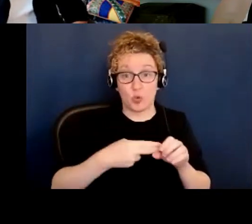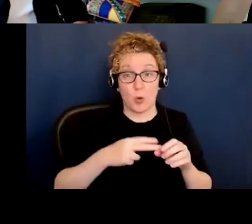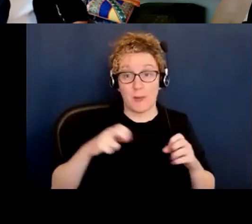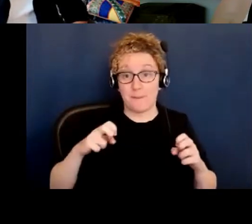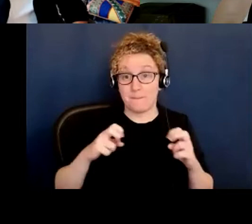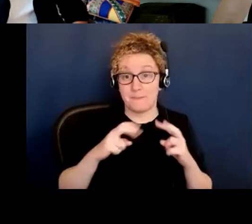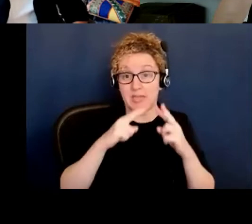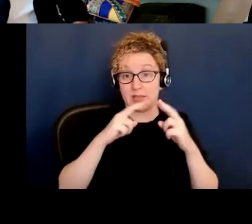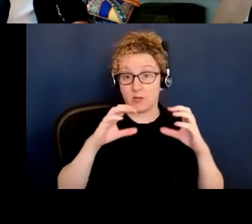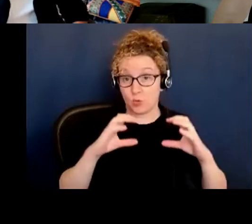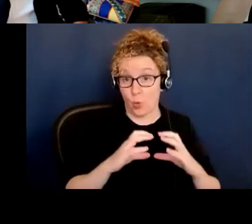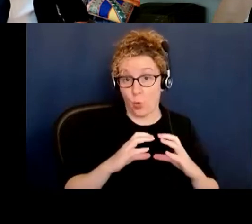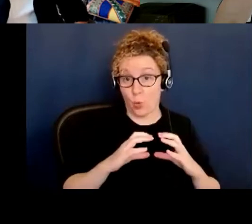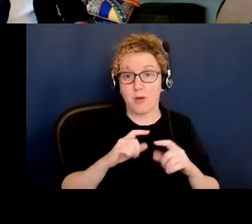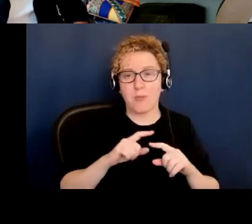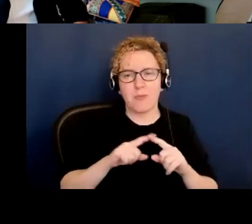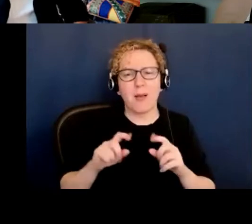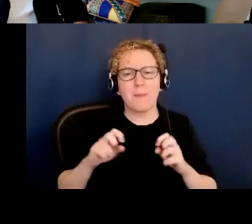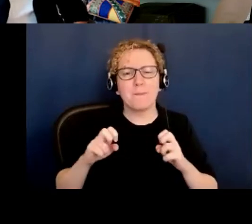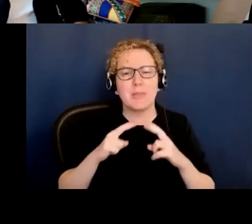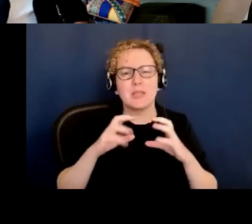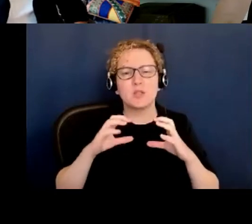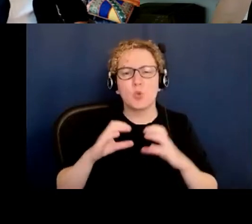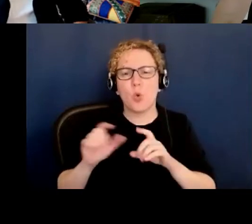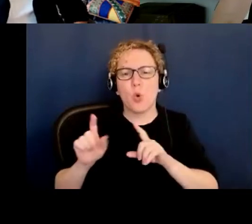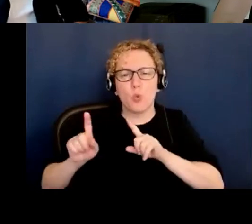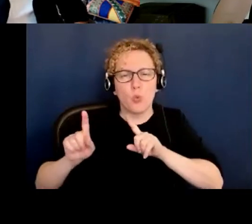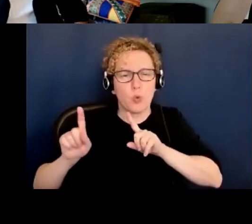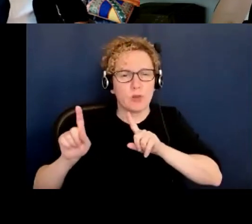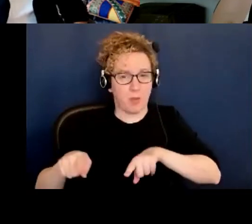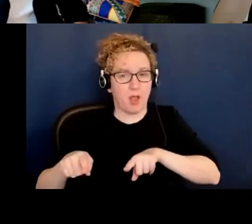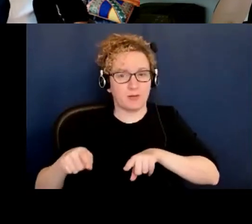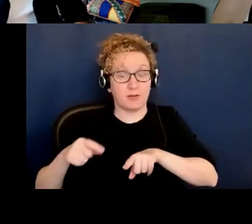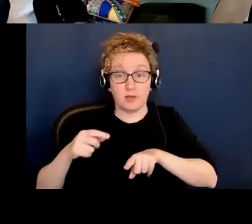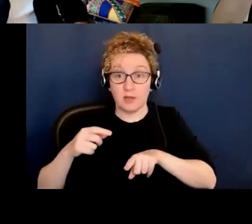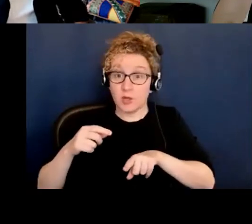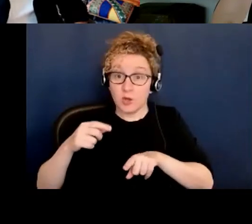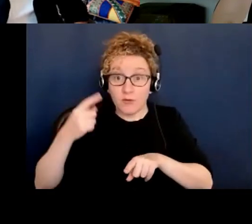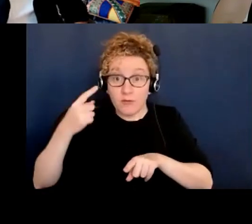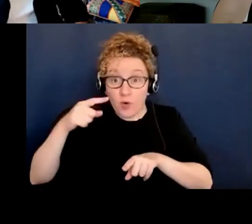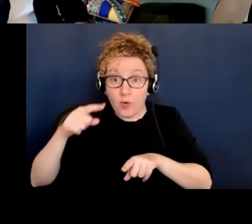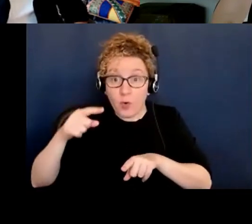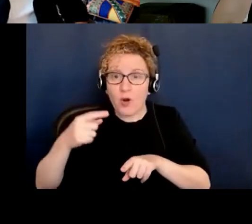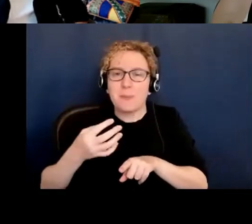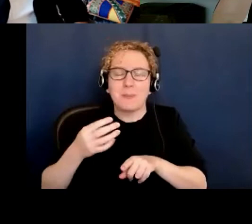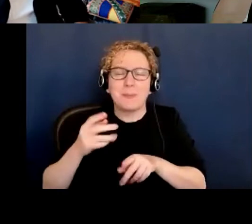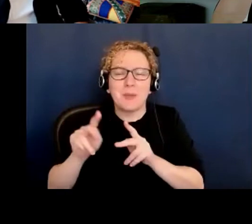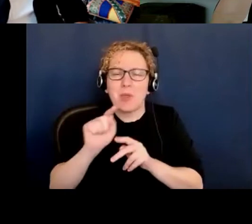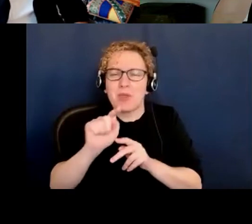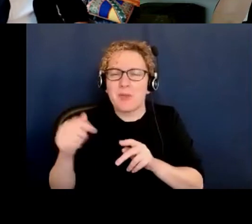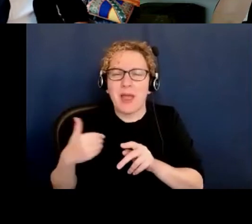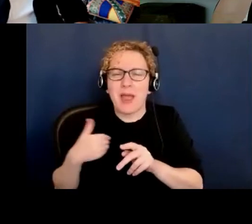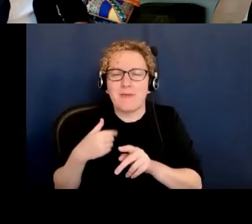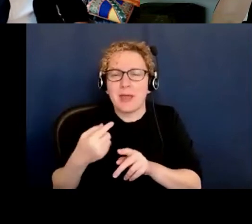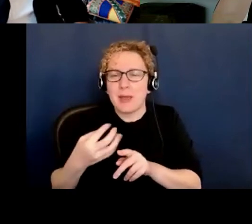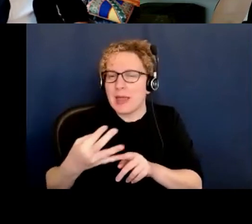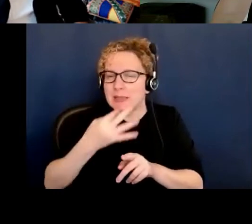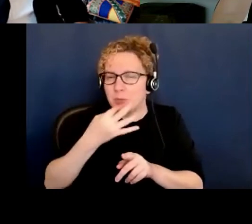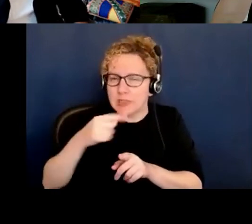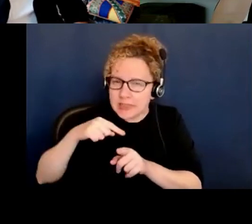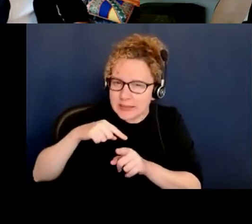for people who have expertise in an area like education, and also in an area like disability